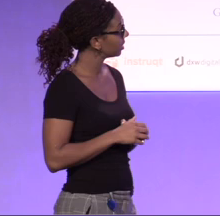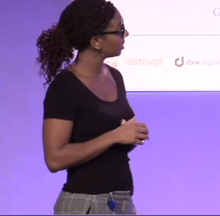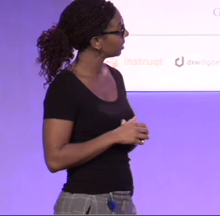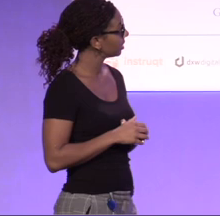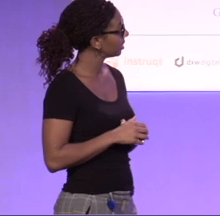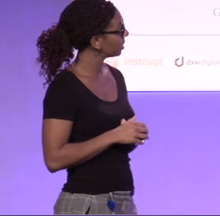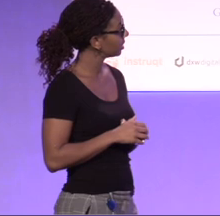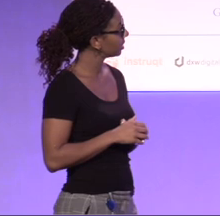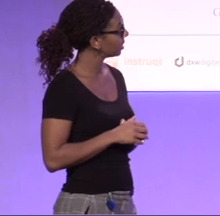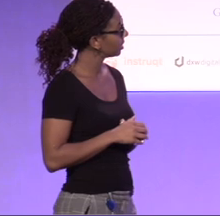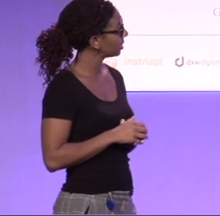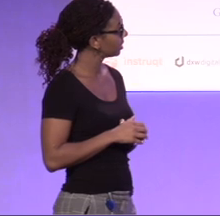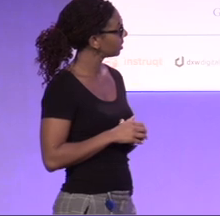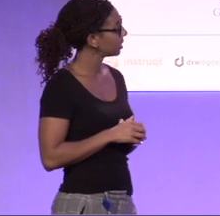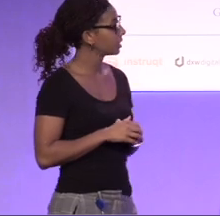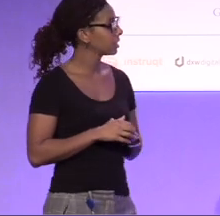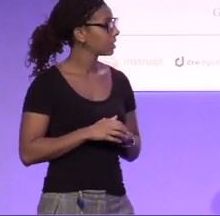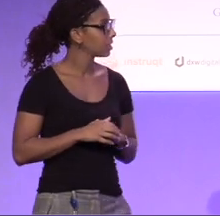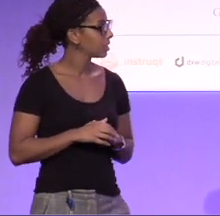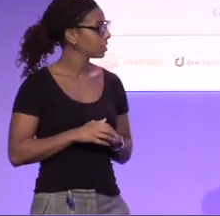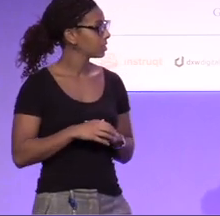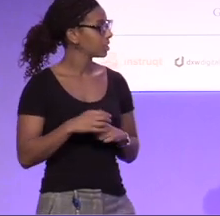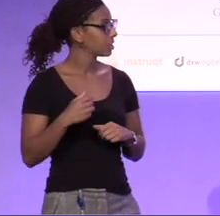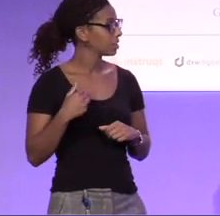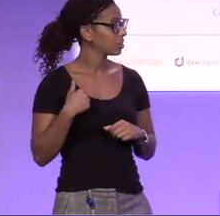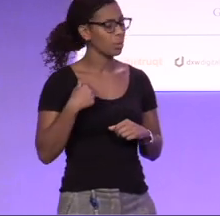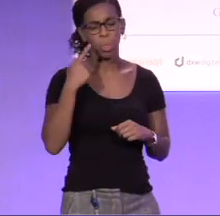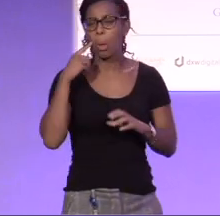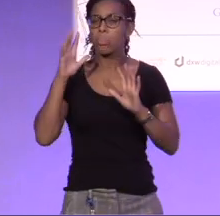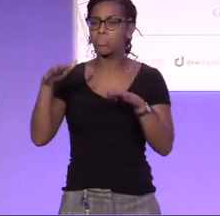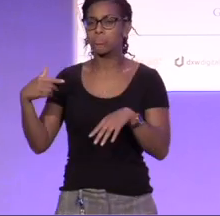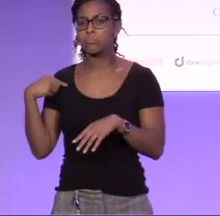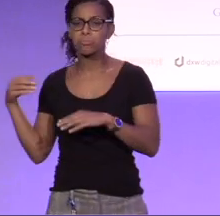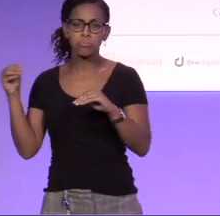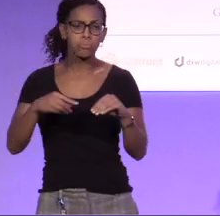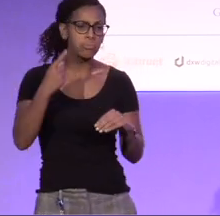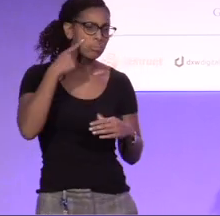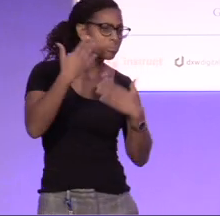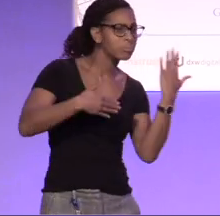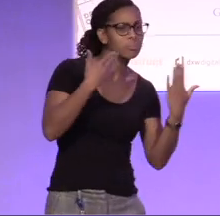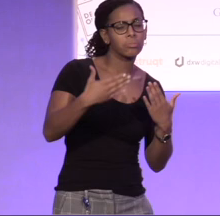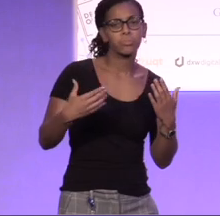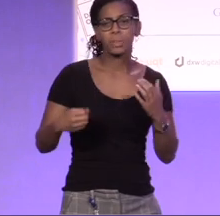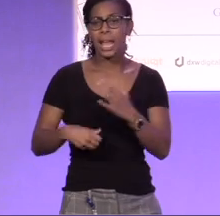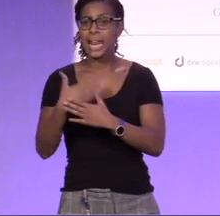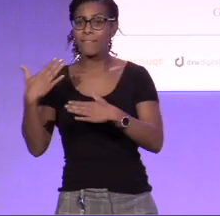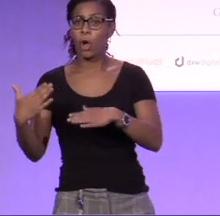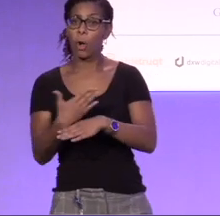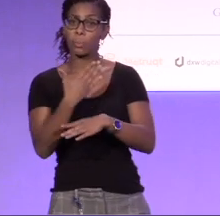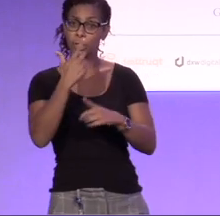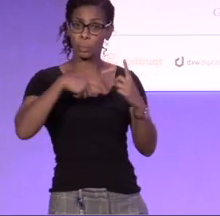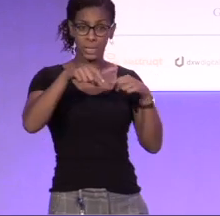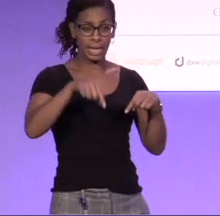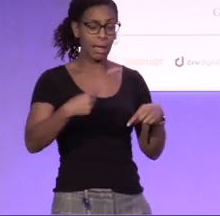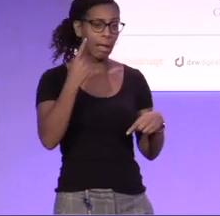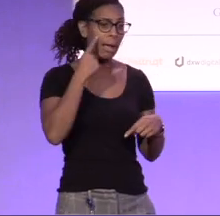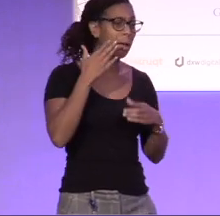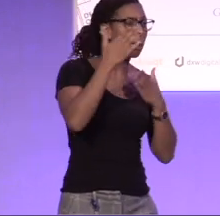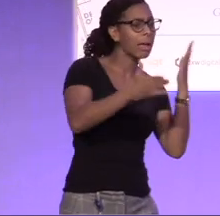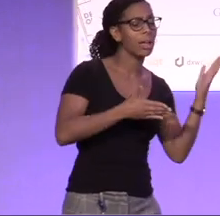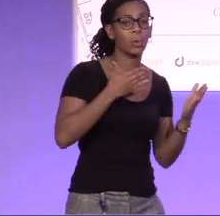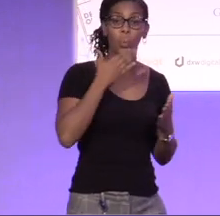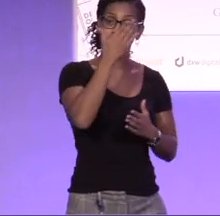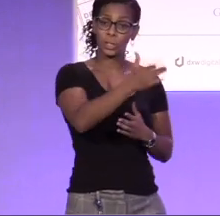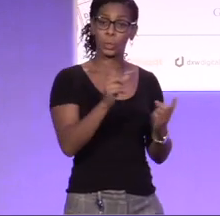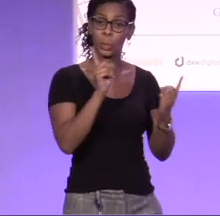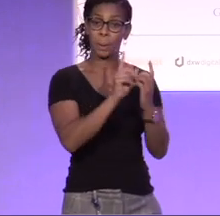Anyway, so when I moved here, I was like, you know what? I'm just going to go find out what's happening in the DevOps community here. So when I went to my first meetup here, I